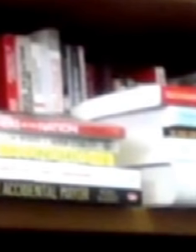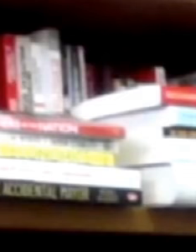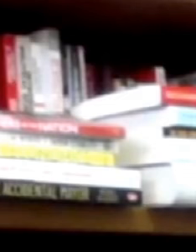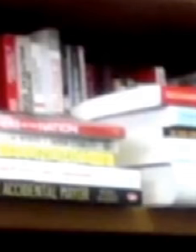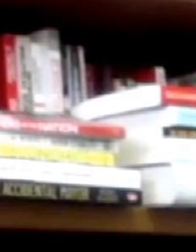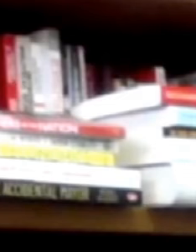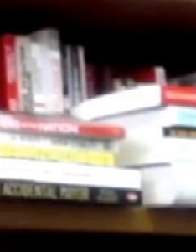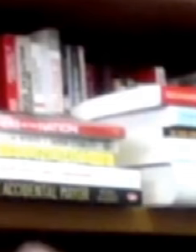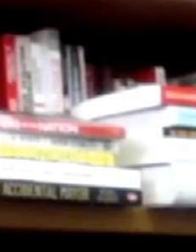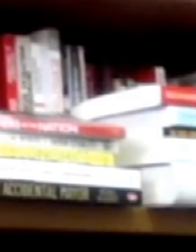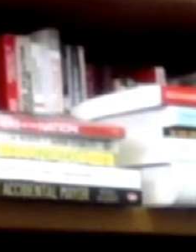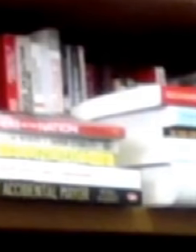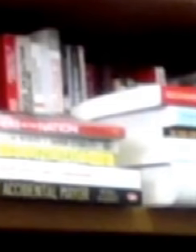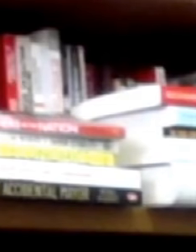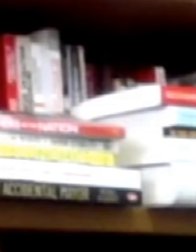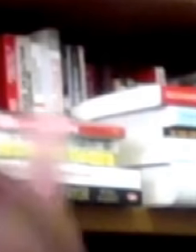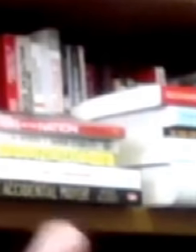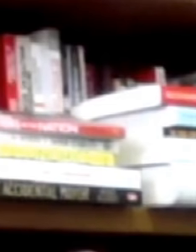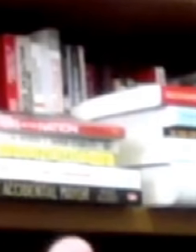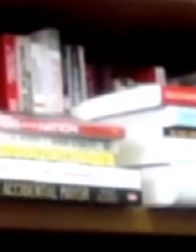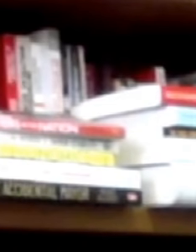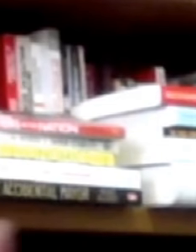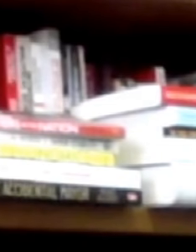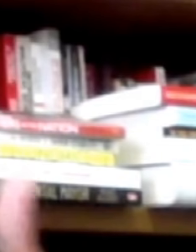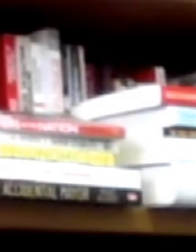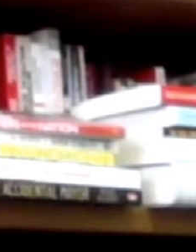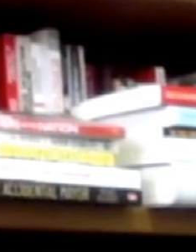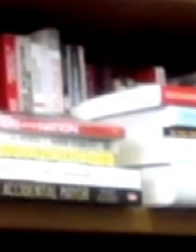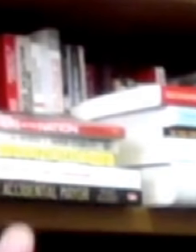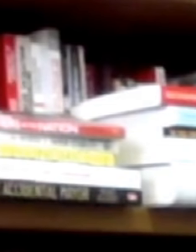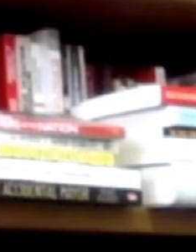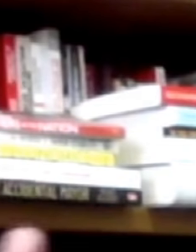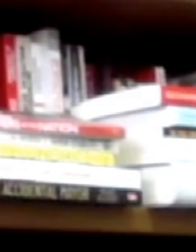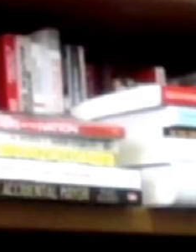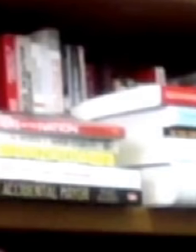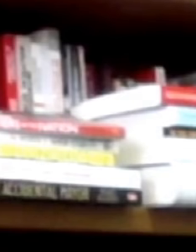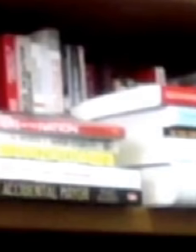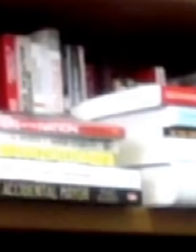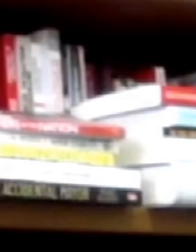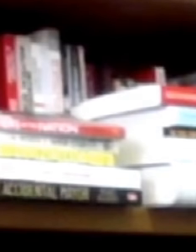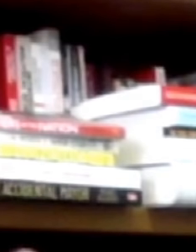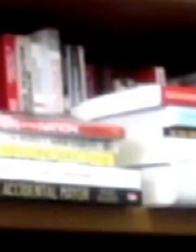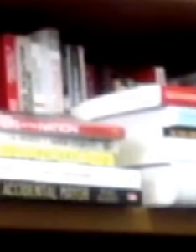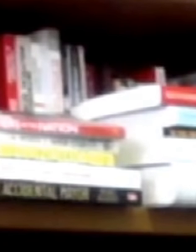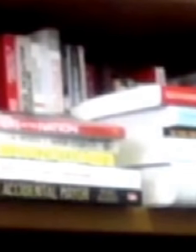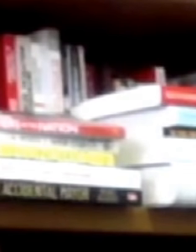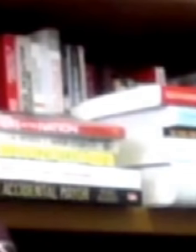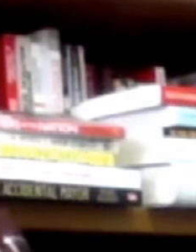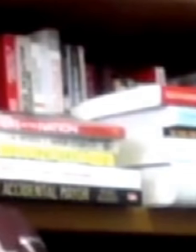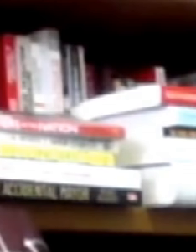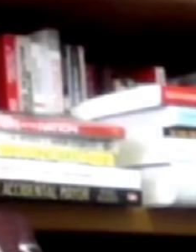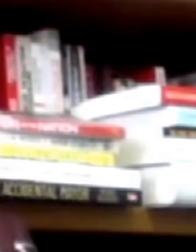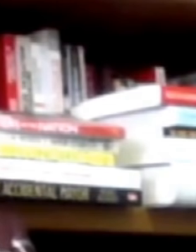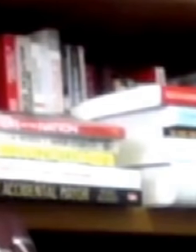approach is not different from the policies that have been pursued by the ANC at local government level.